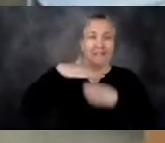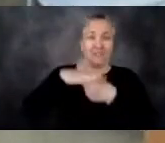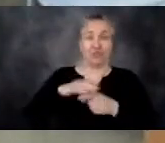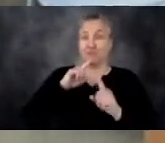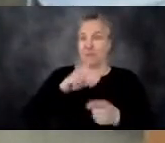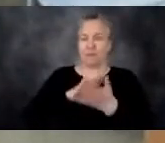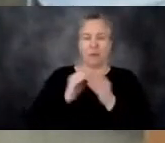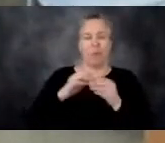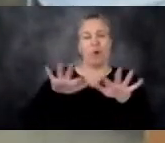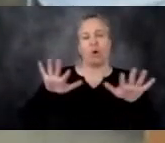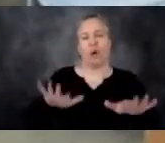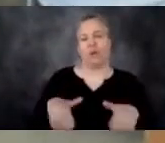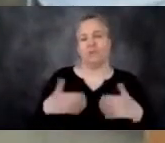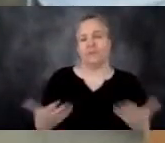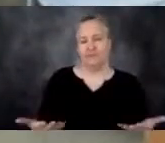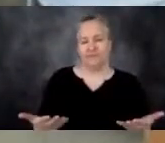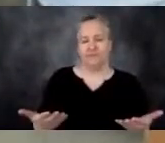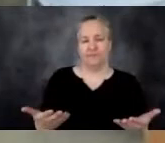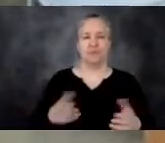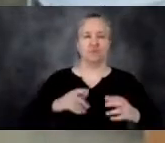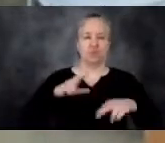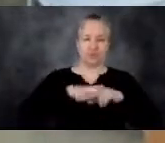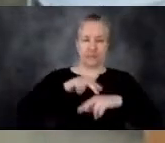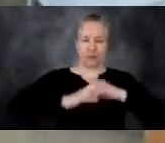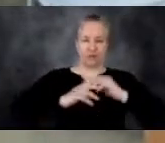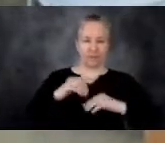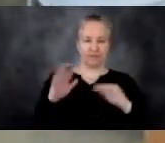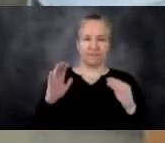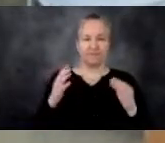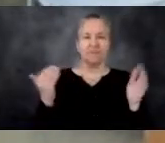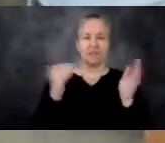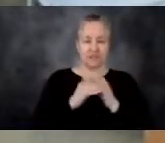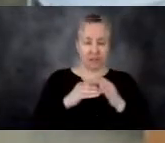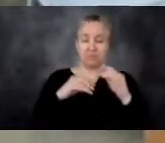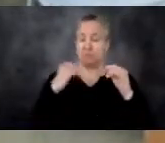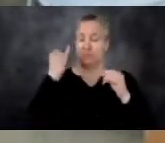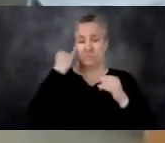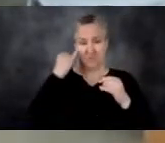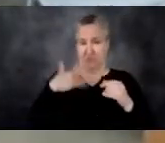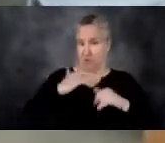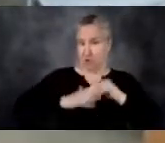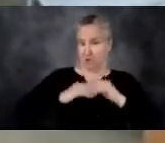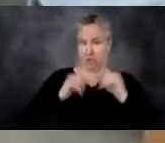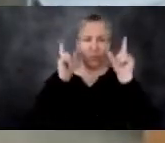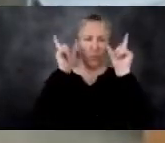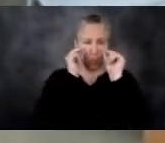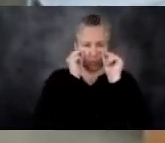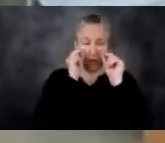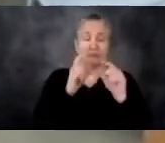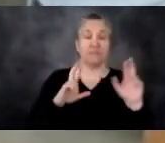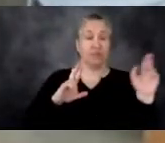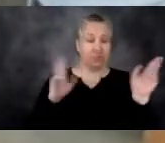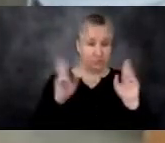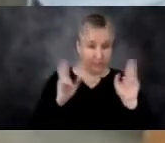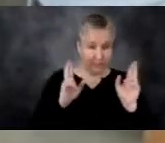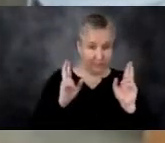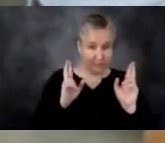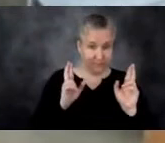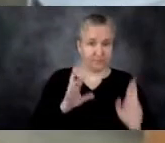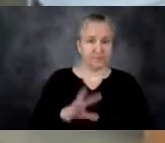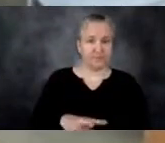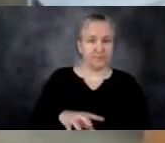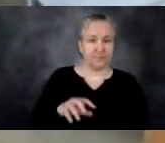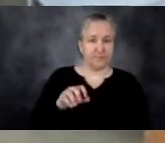So bear with me. Here we go. Get into a comfortable position. Again, shut your eyes down if you feel comfortable. Here we go. We're going to inhale.